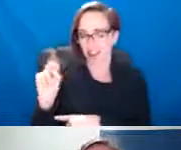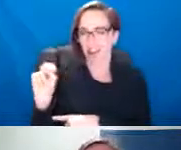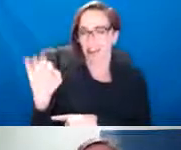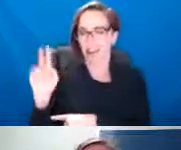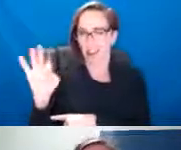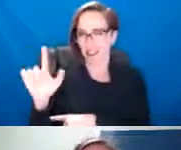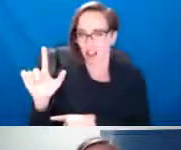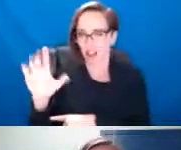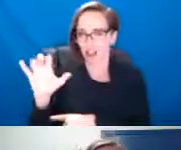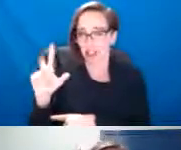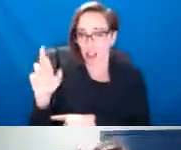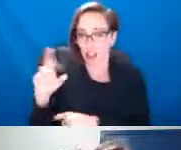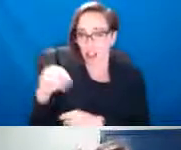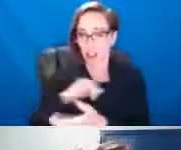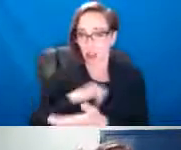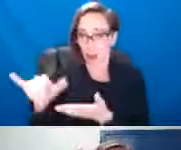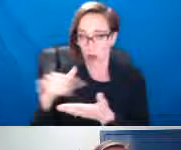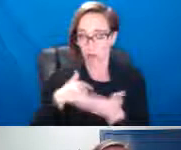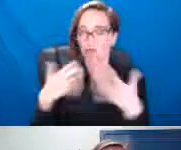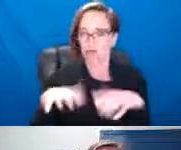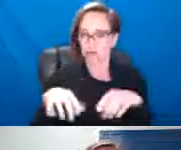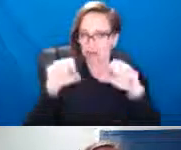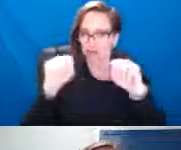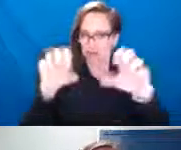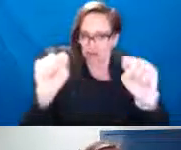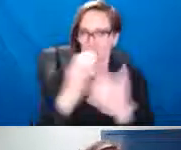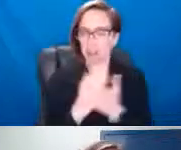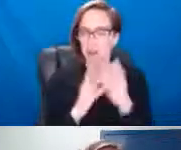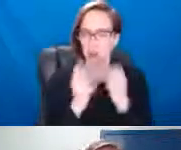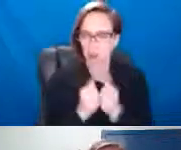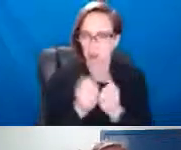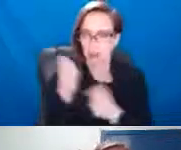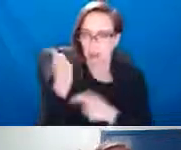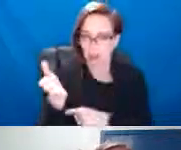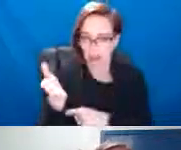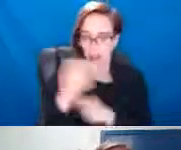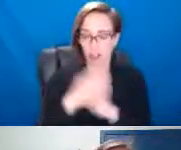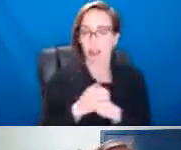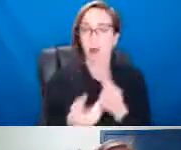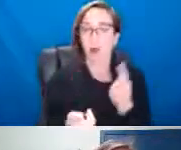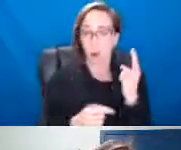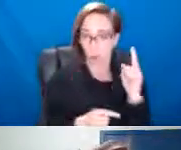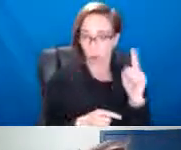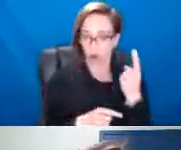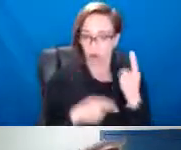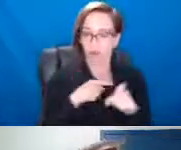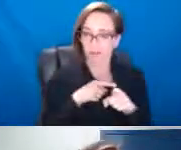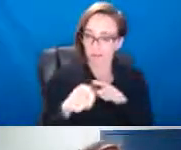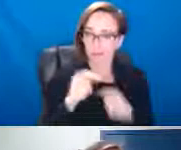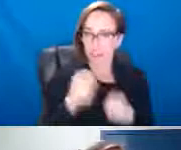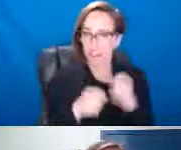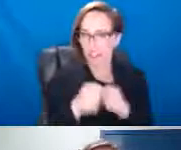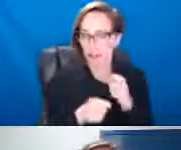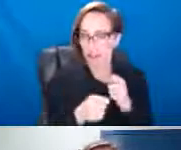had several trainings through them. One of which was adaptive technology, and the